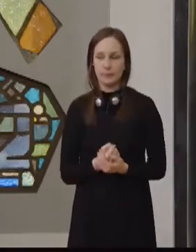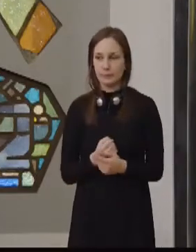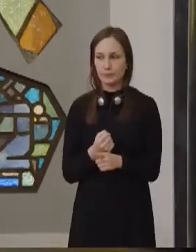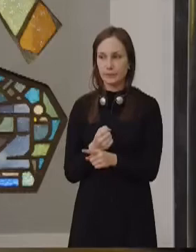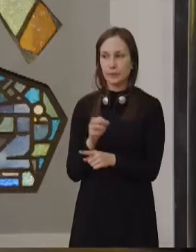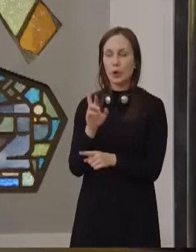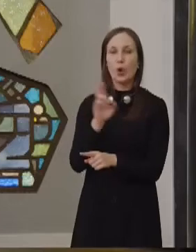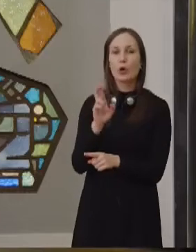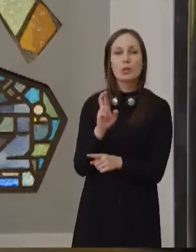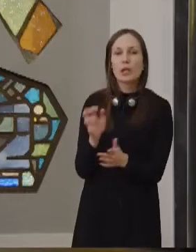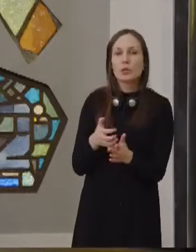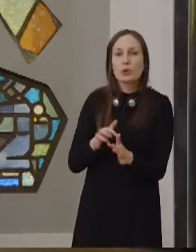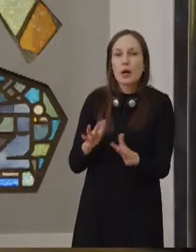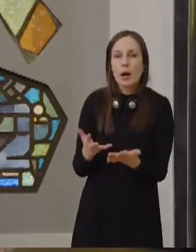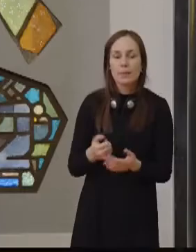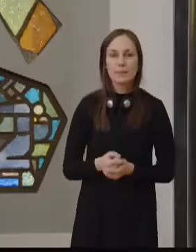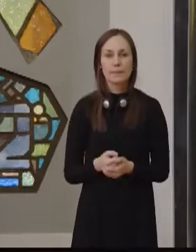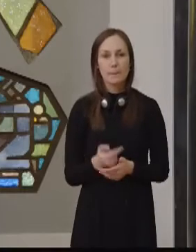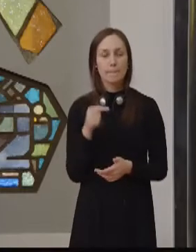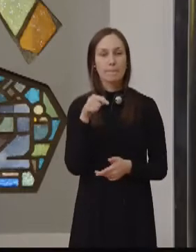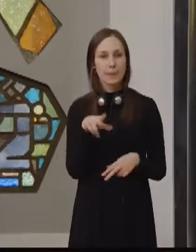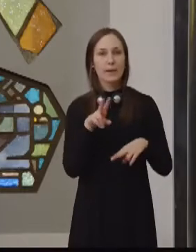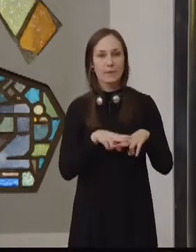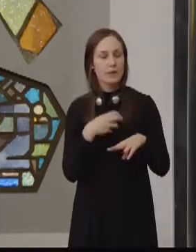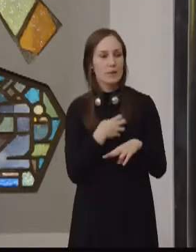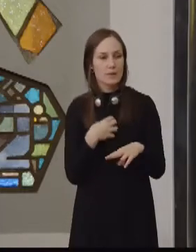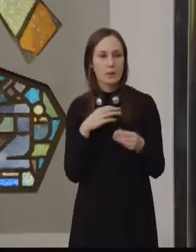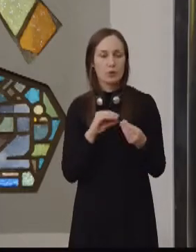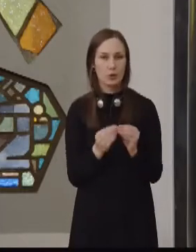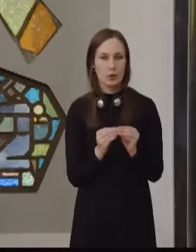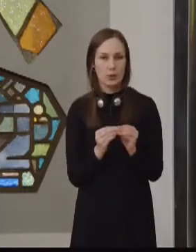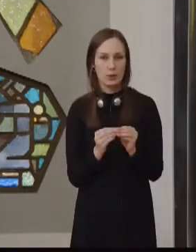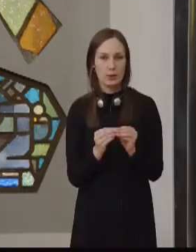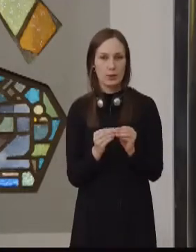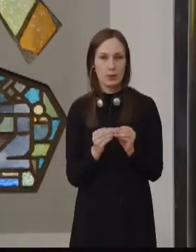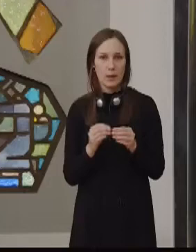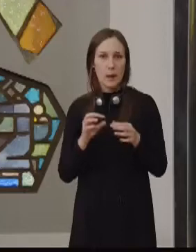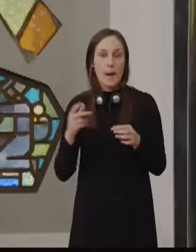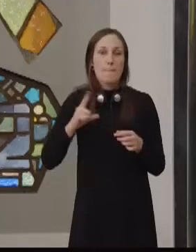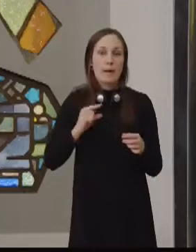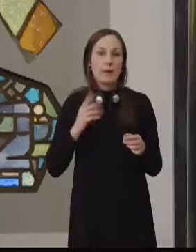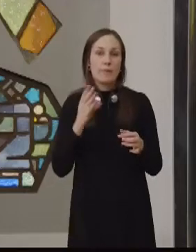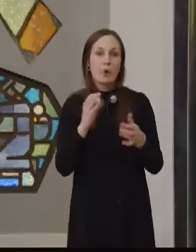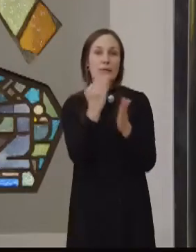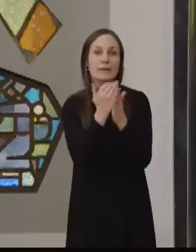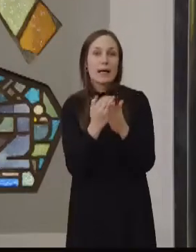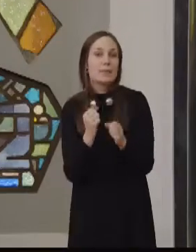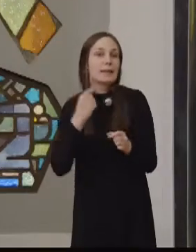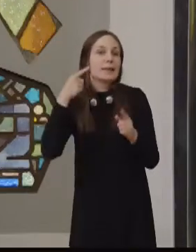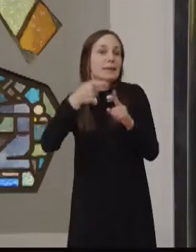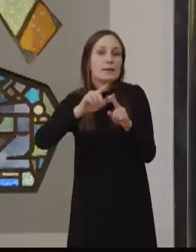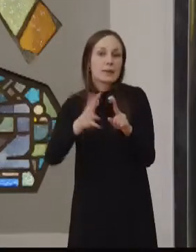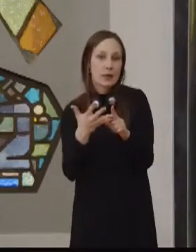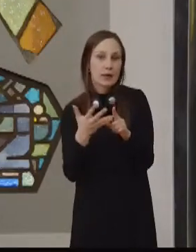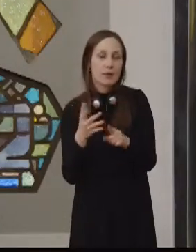not only to submit the law, but to get the result. Therefore, in this place, it is very important what is aimed at